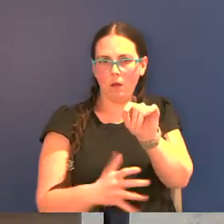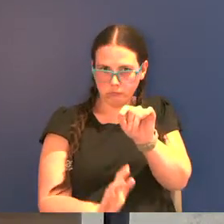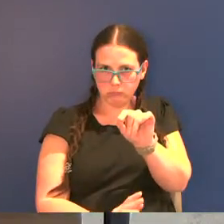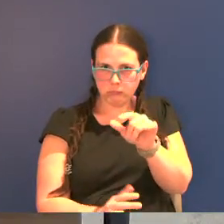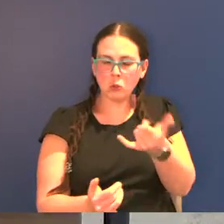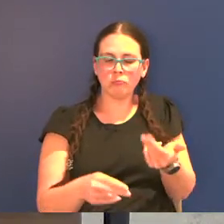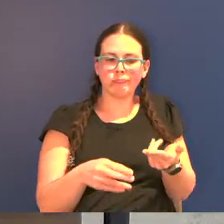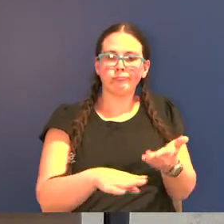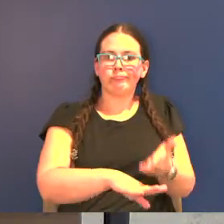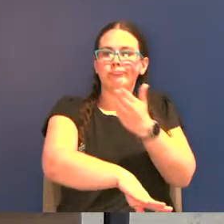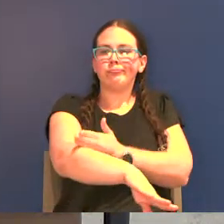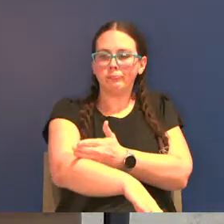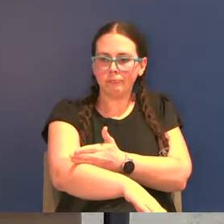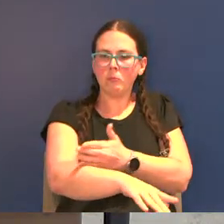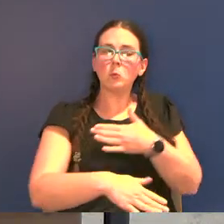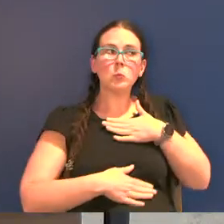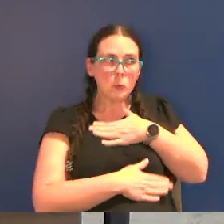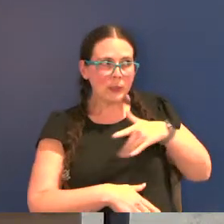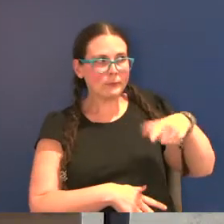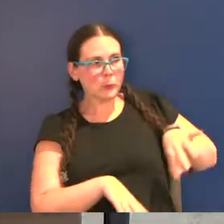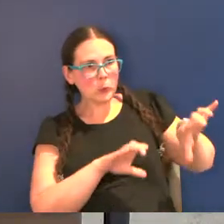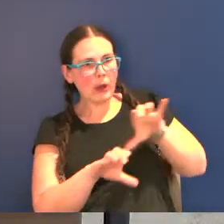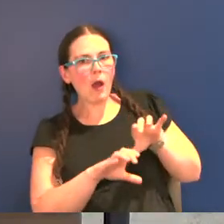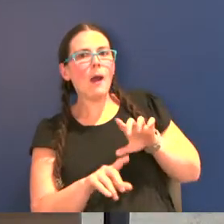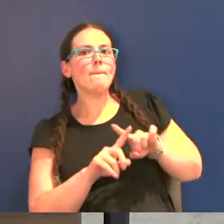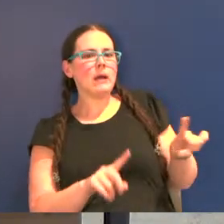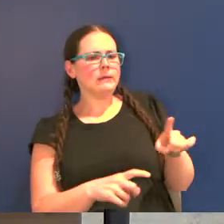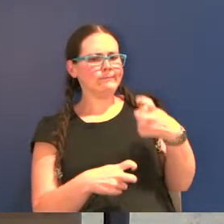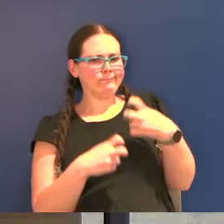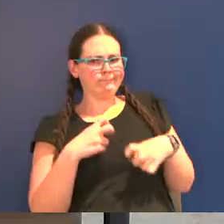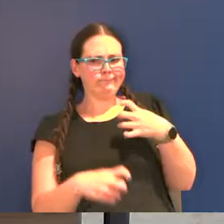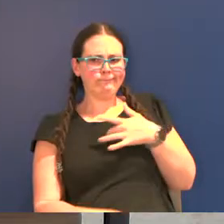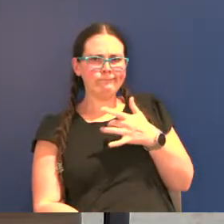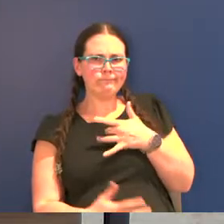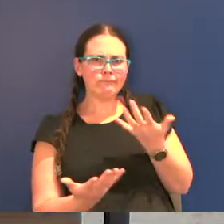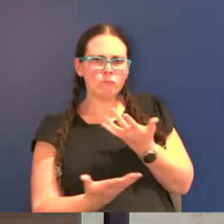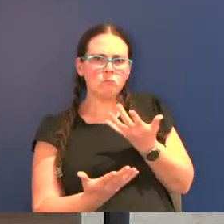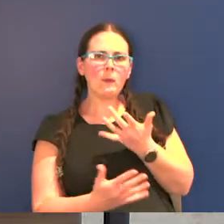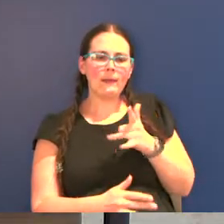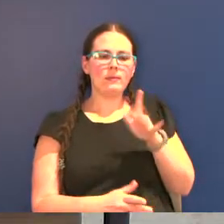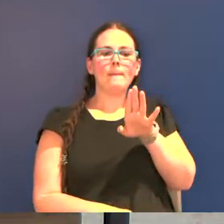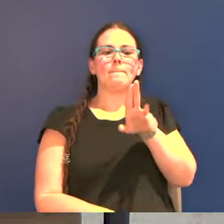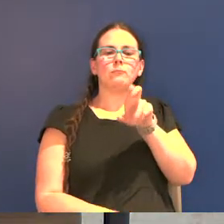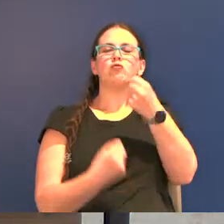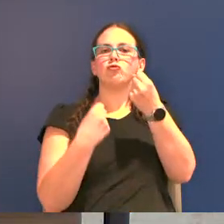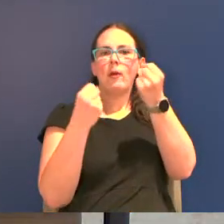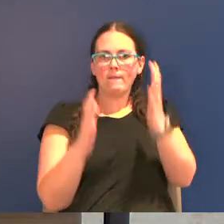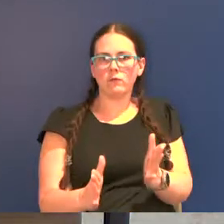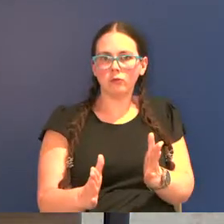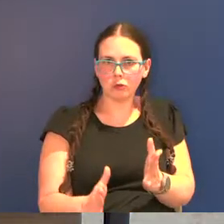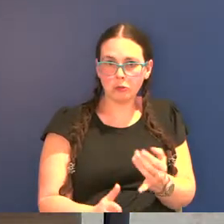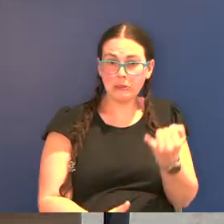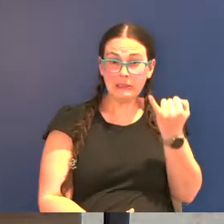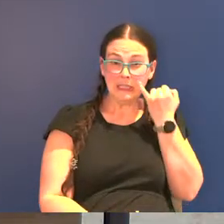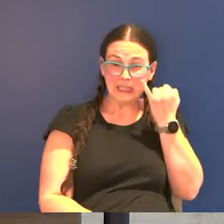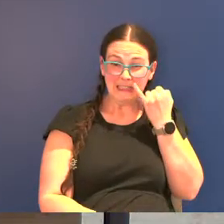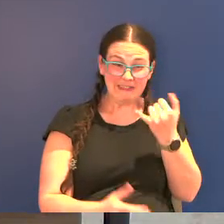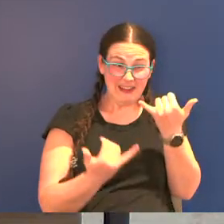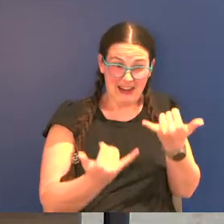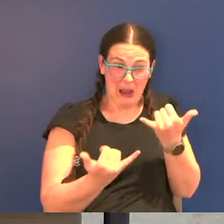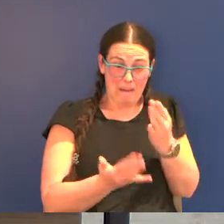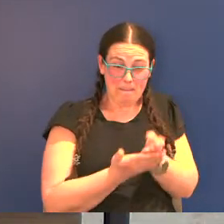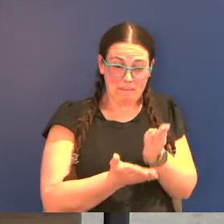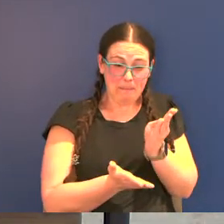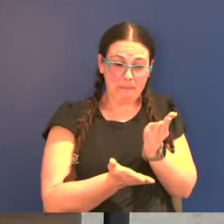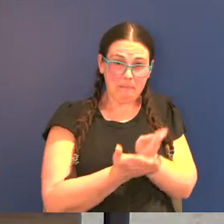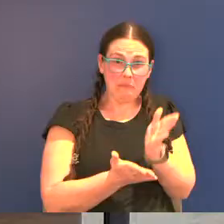service, and we appreciate what y'all have done. But my biggest concern is my school bus drivers. If y'all approve the budget the way it is and we don't